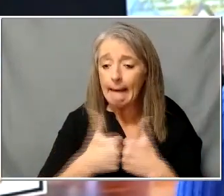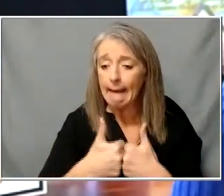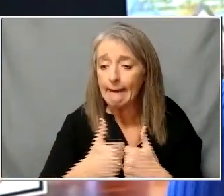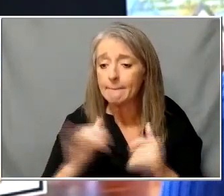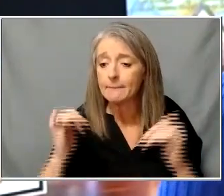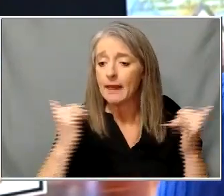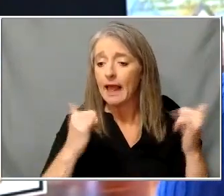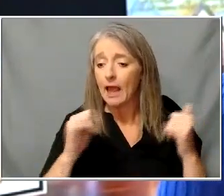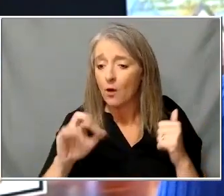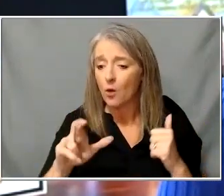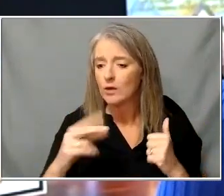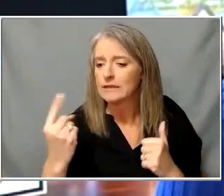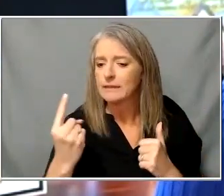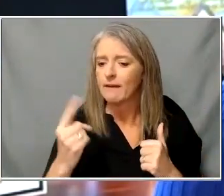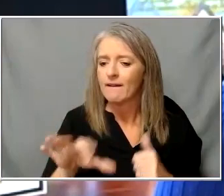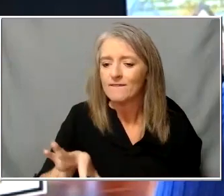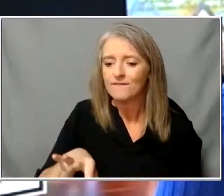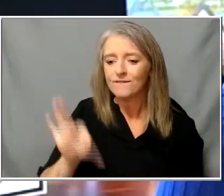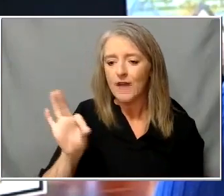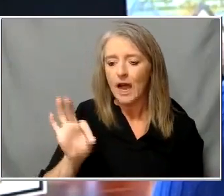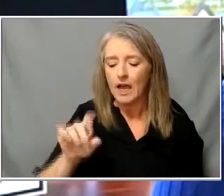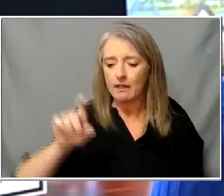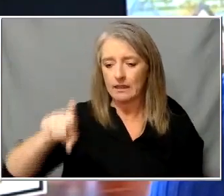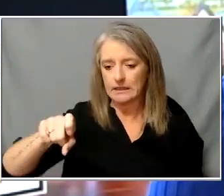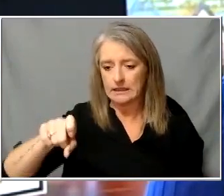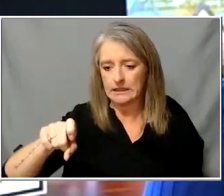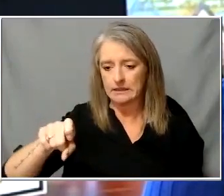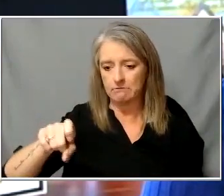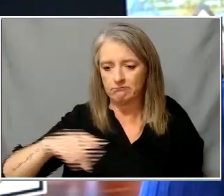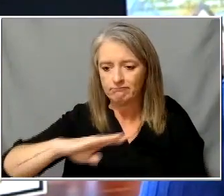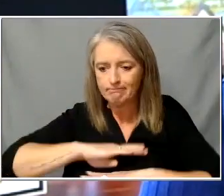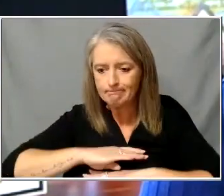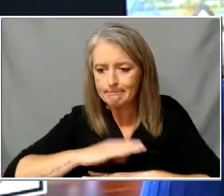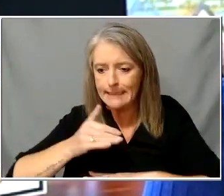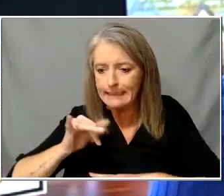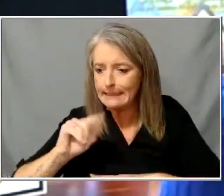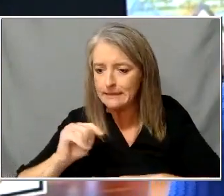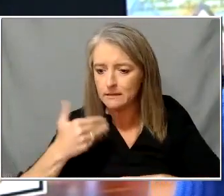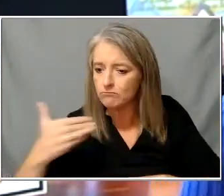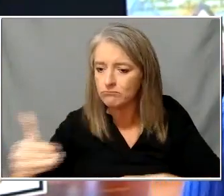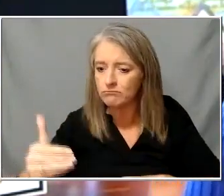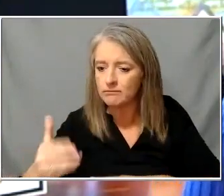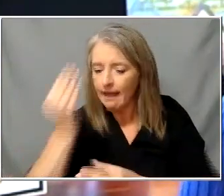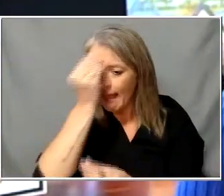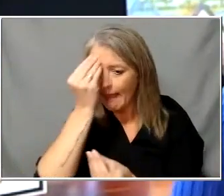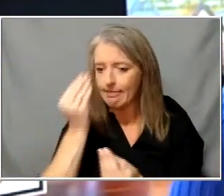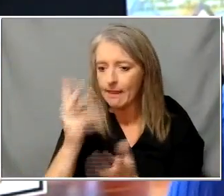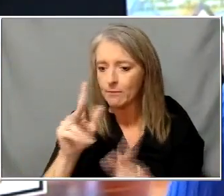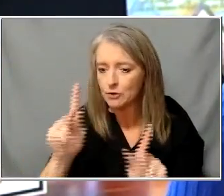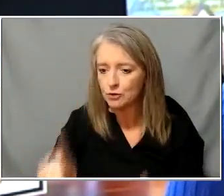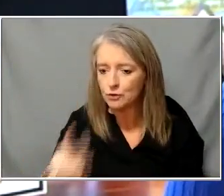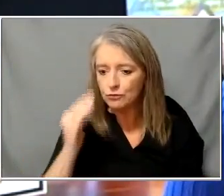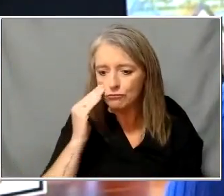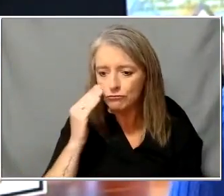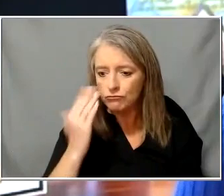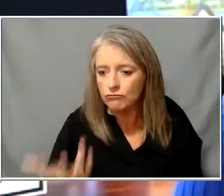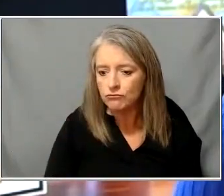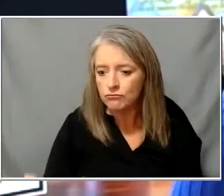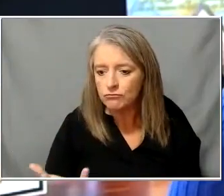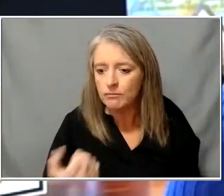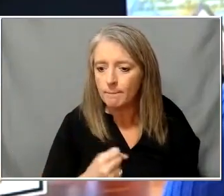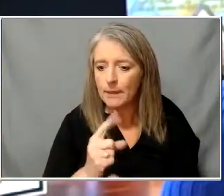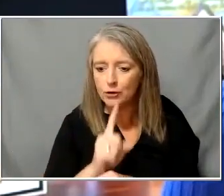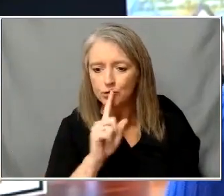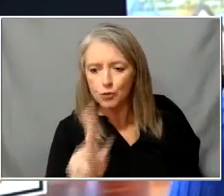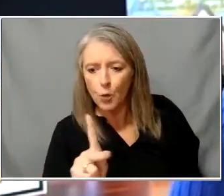can play. So find that need and meet it, and let the person know, and to make sure